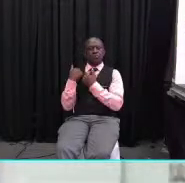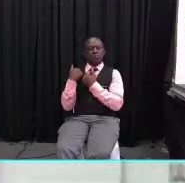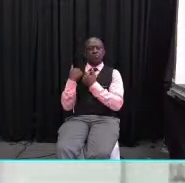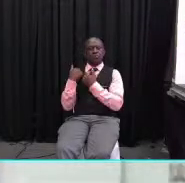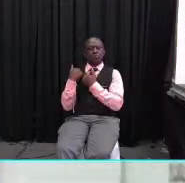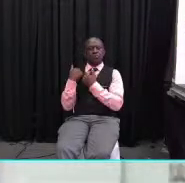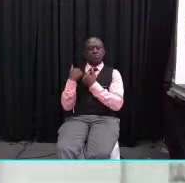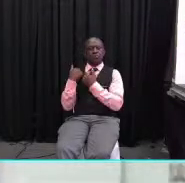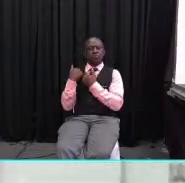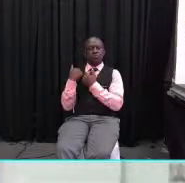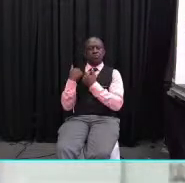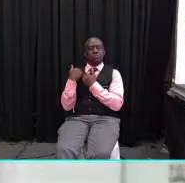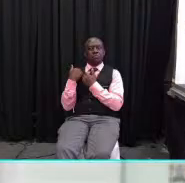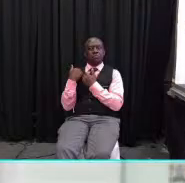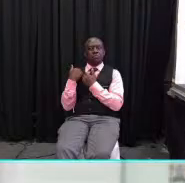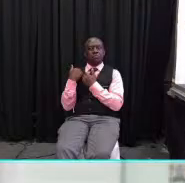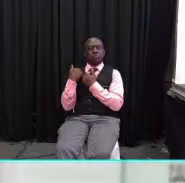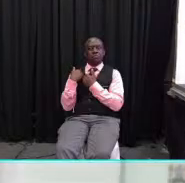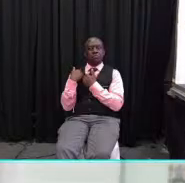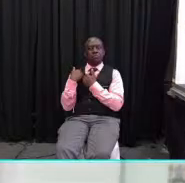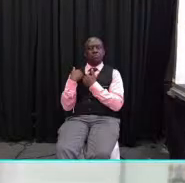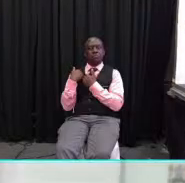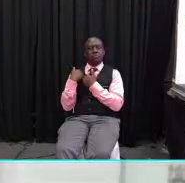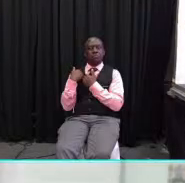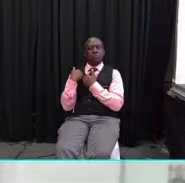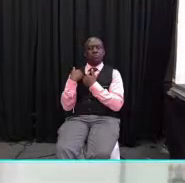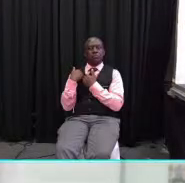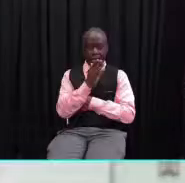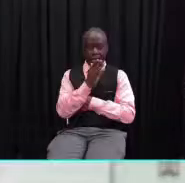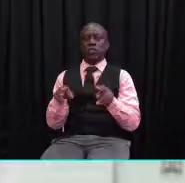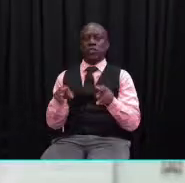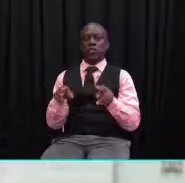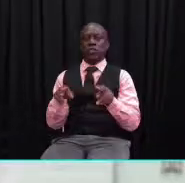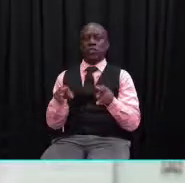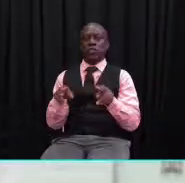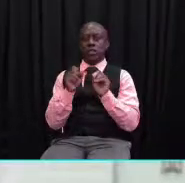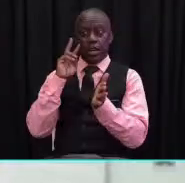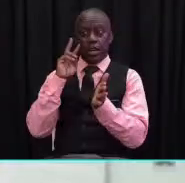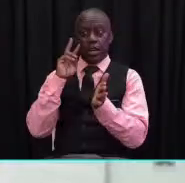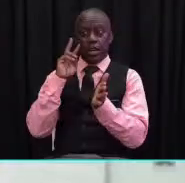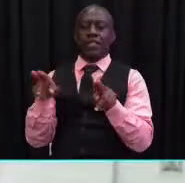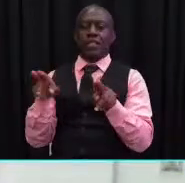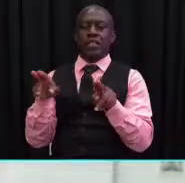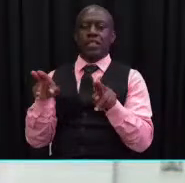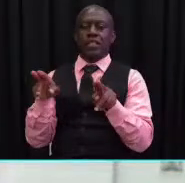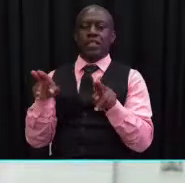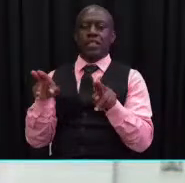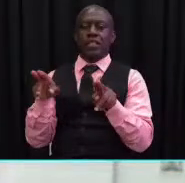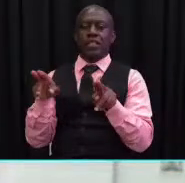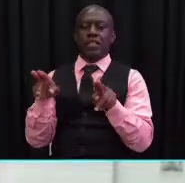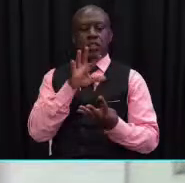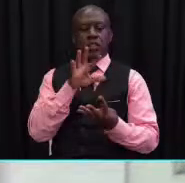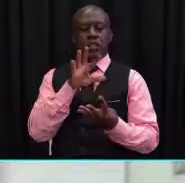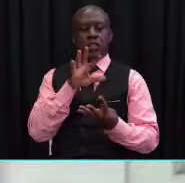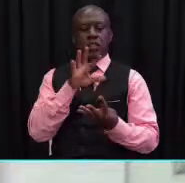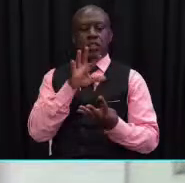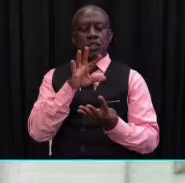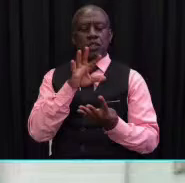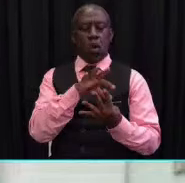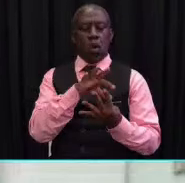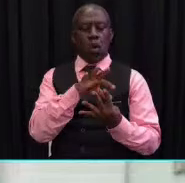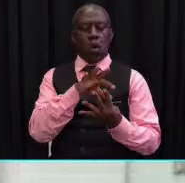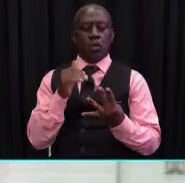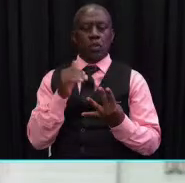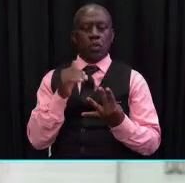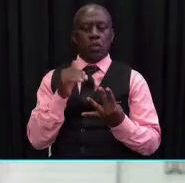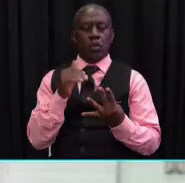Kenyan or you are a foreign program recognition, they have no option but to accept that